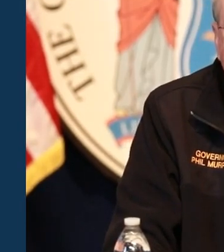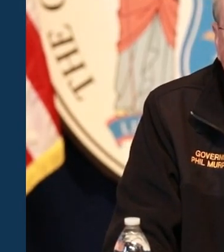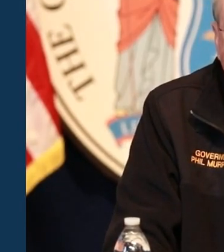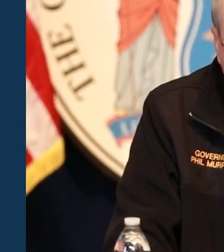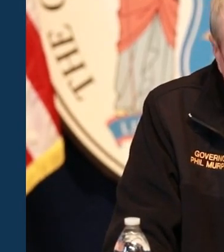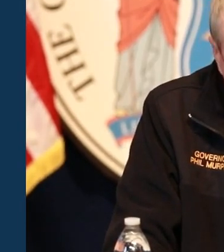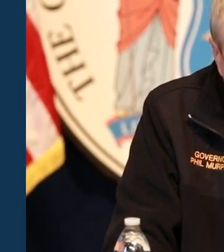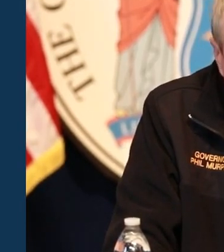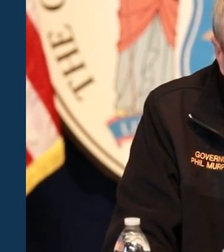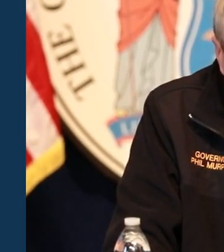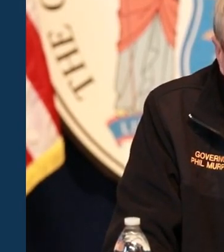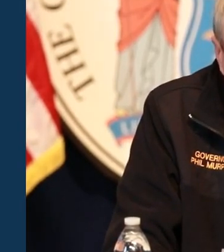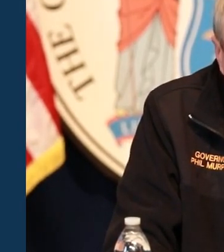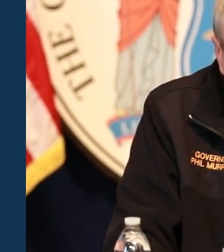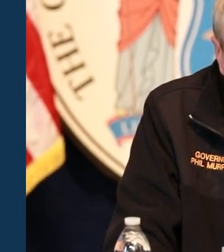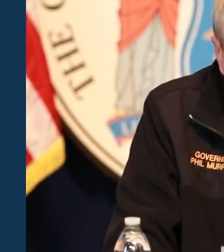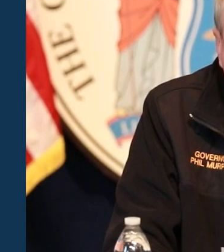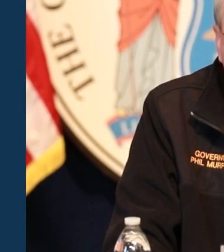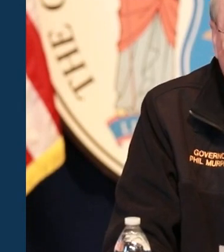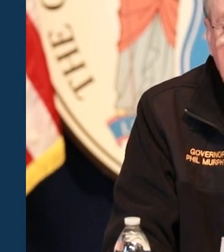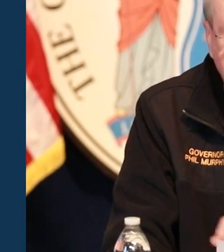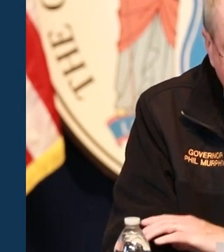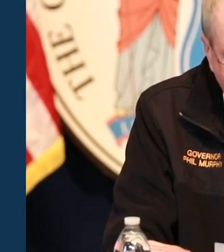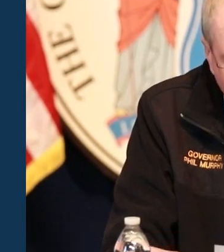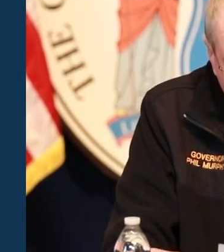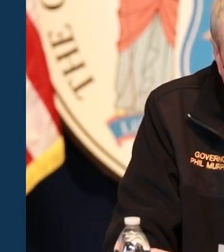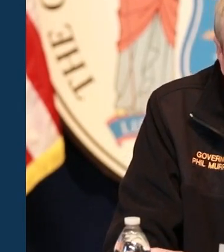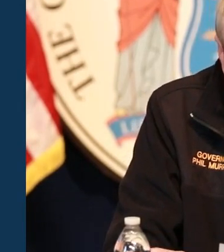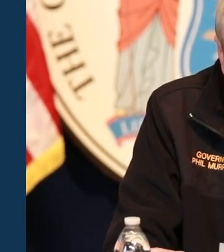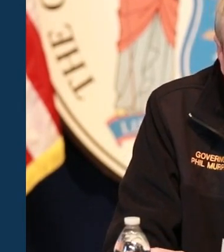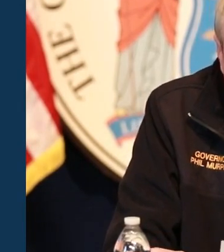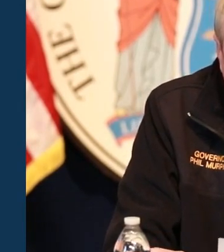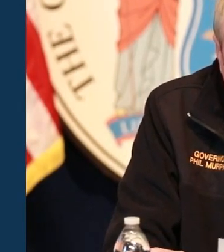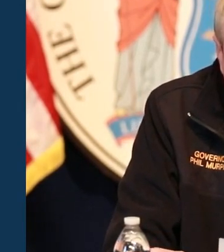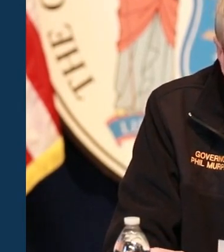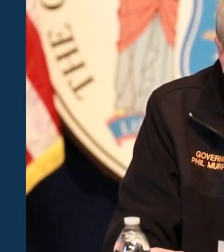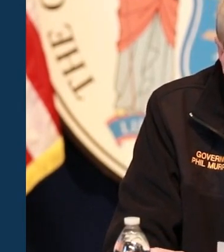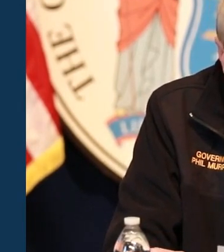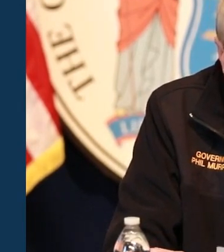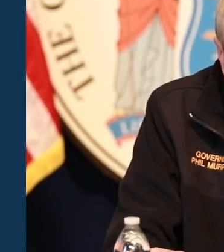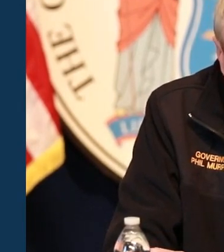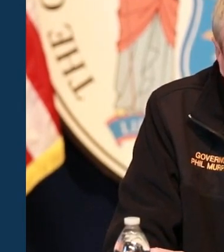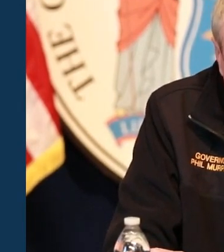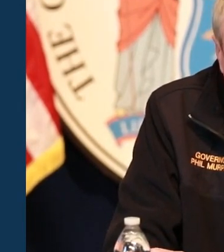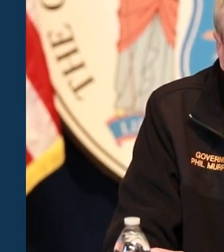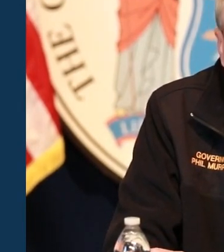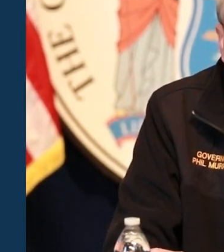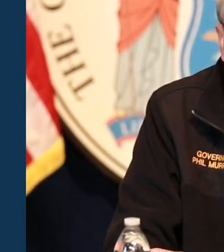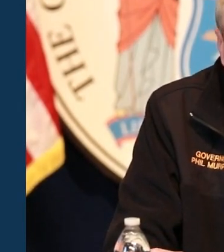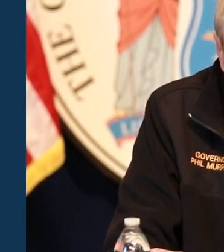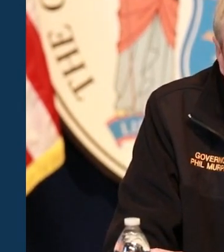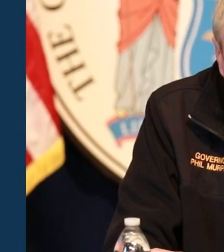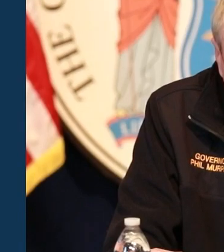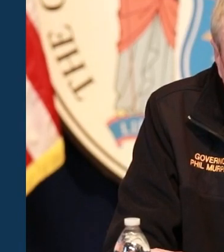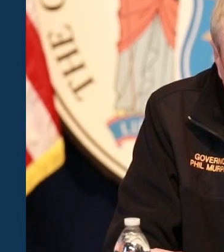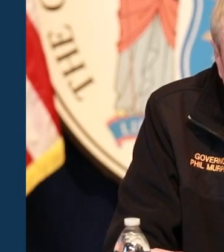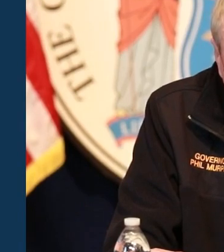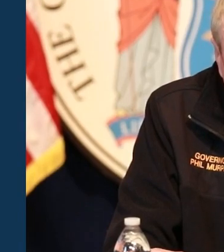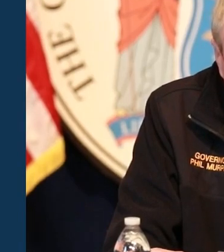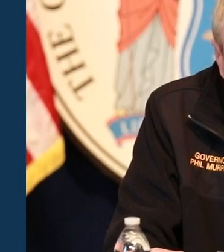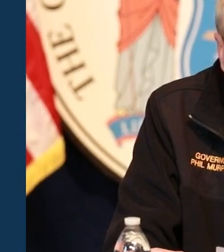sites will be closed on Easter Sunday. There are 18 other sites around the state that are publicly available, and you can find a